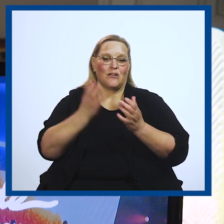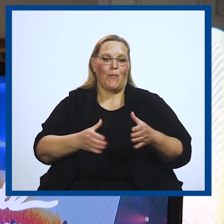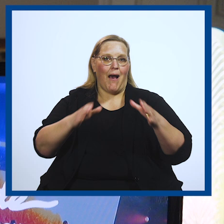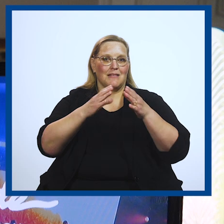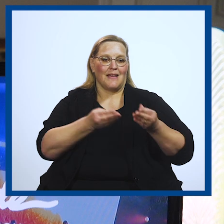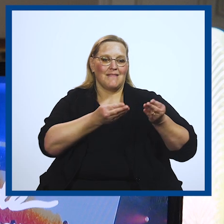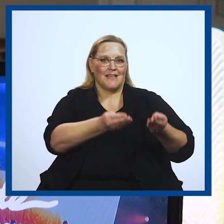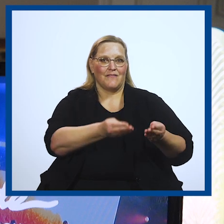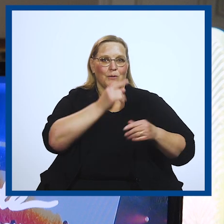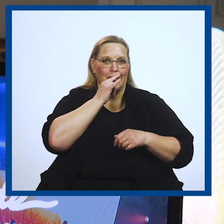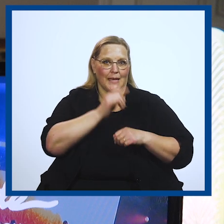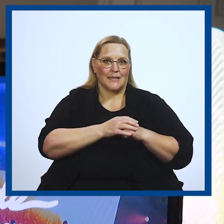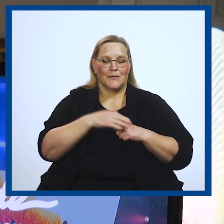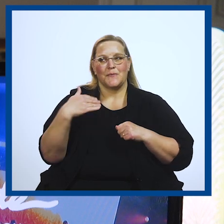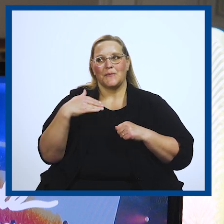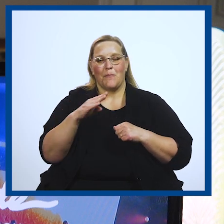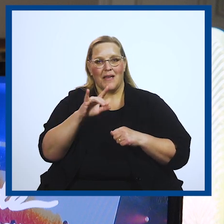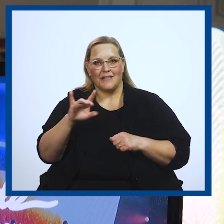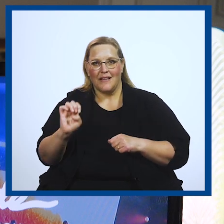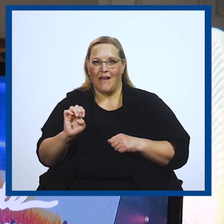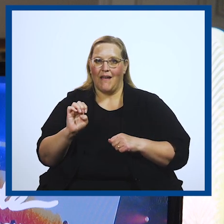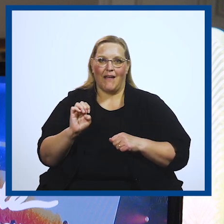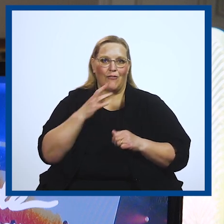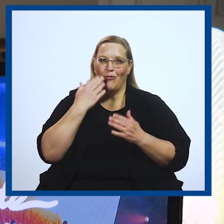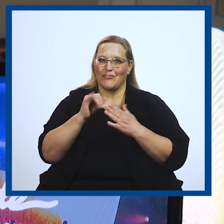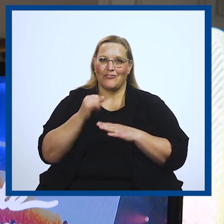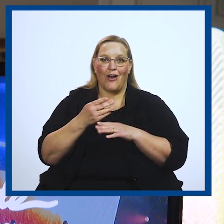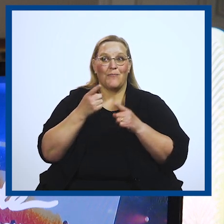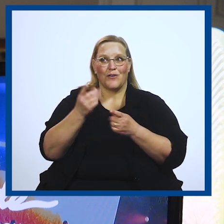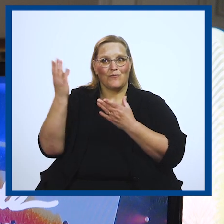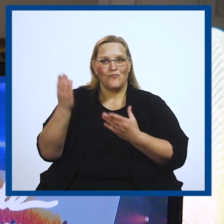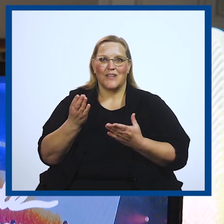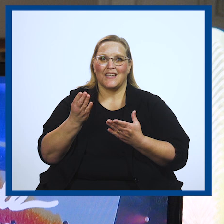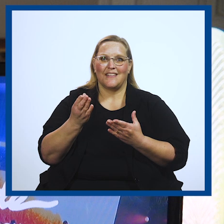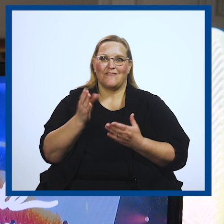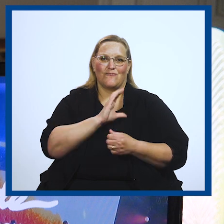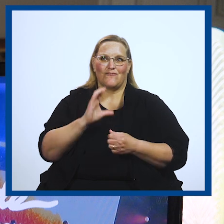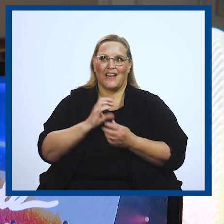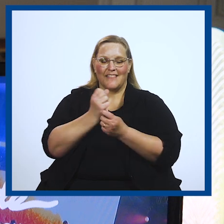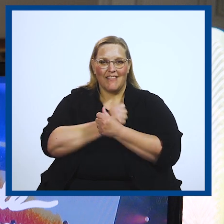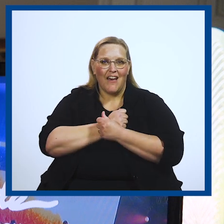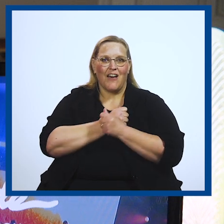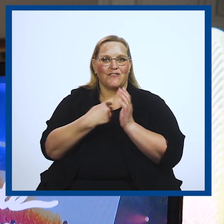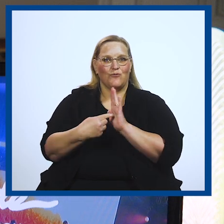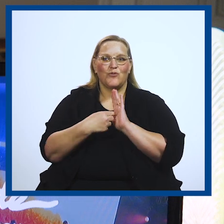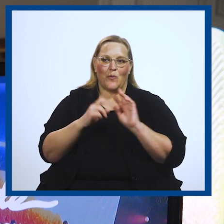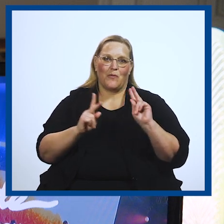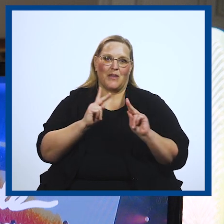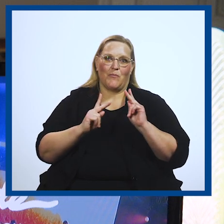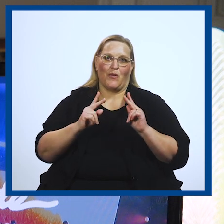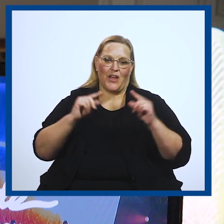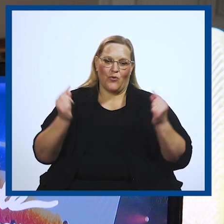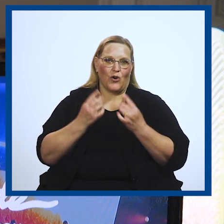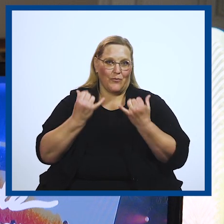say, Bayside, way to step it up, way to go. Our job is to bring the love of Christ to the people that are hurting and most vulnerable right now.